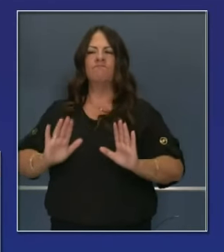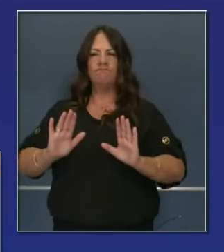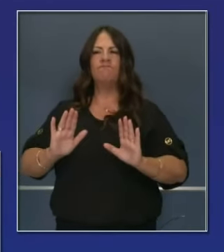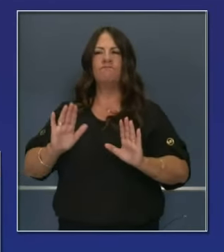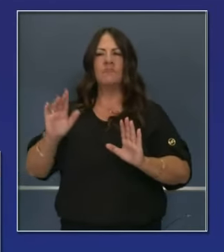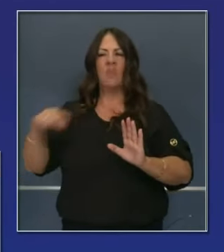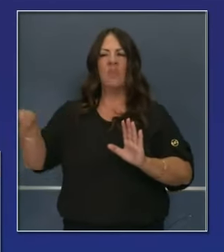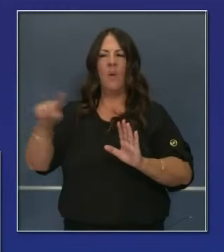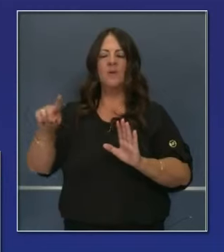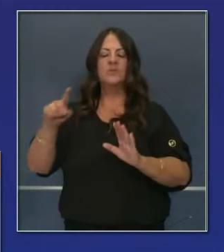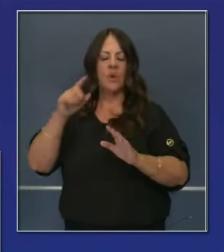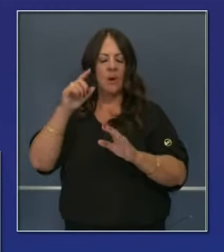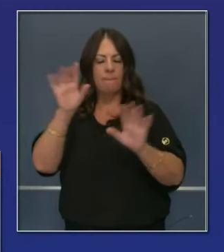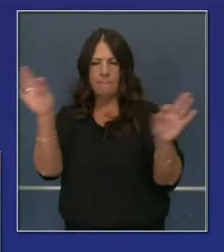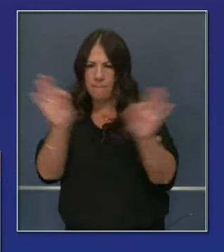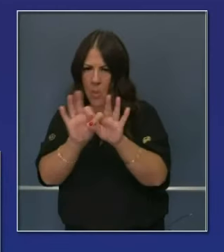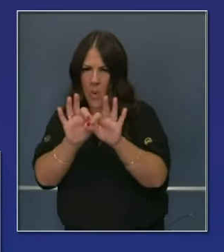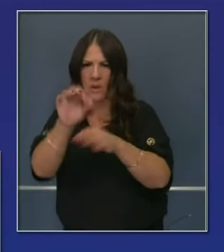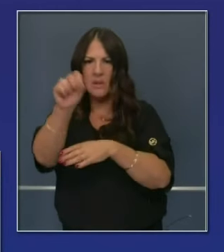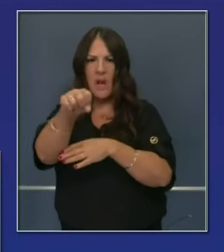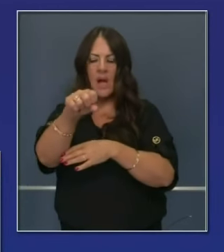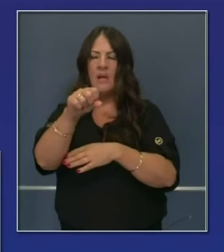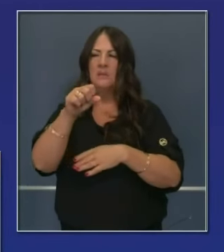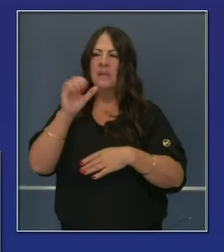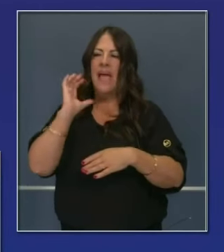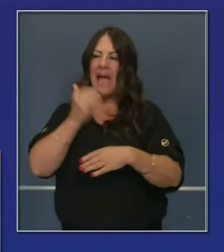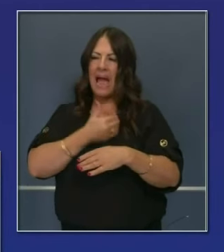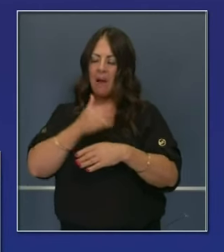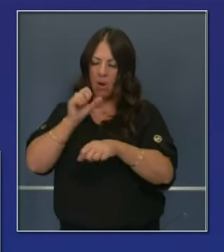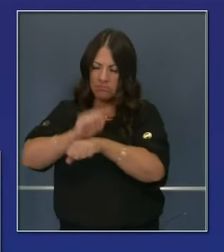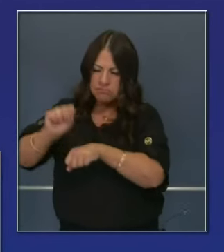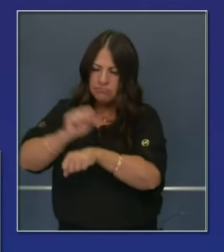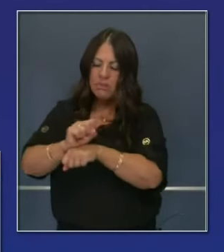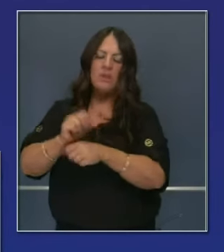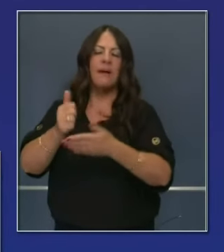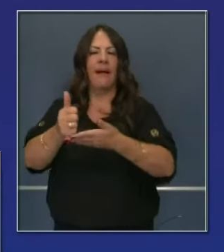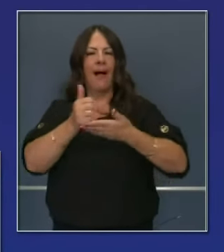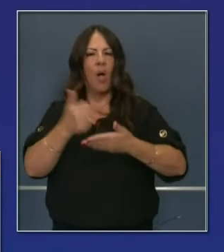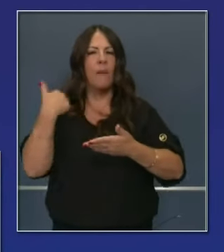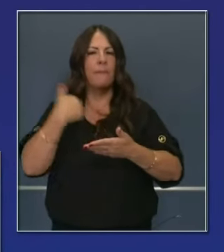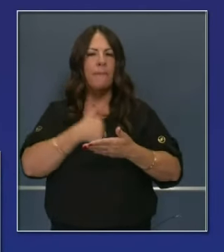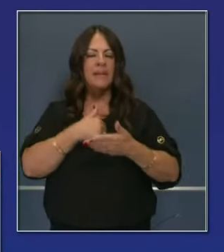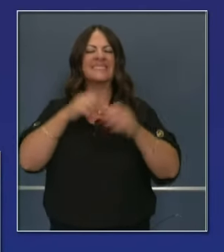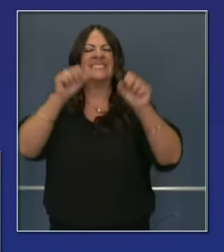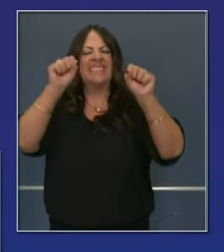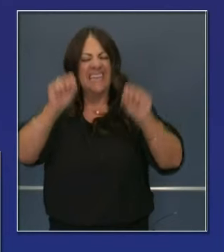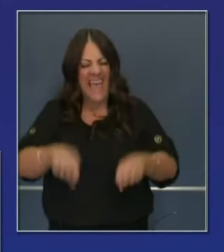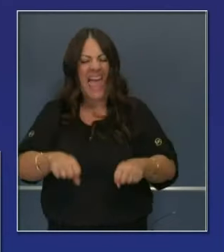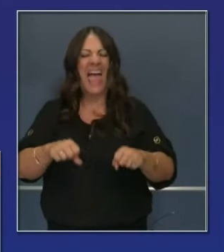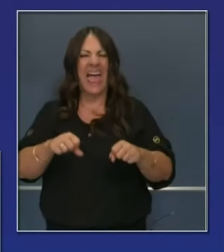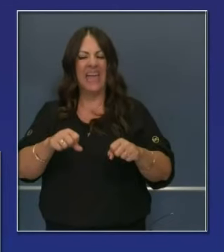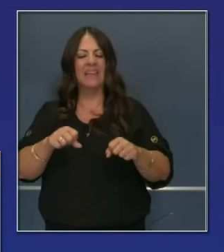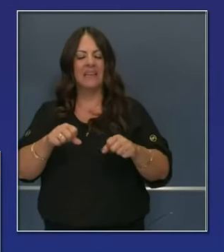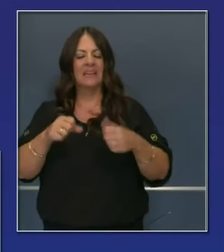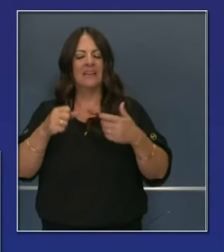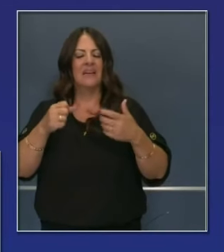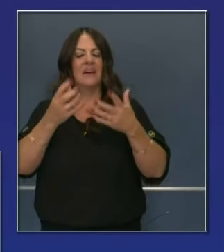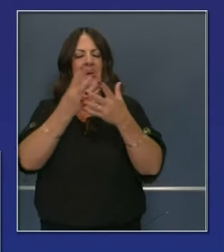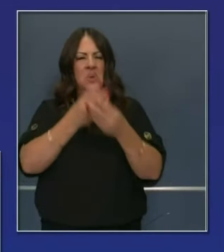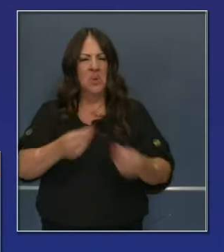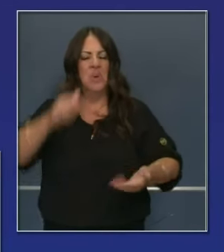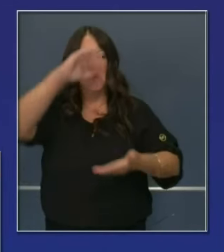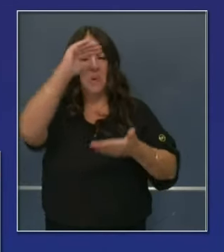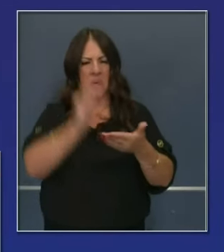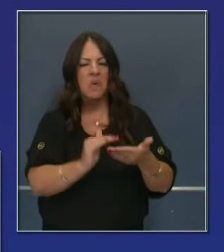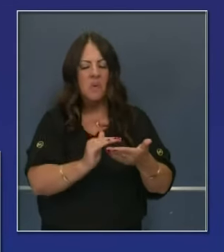foundational in terms of our efforts and approach to getting us past so we can finally turn the page on COVID-19. So vaccines